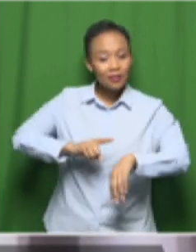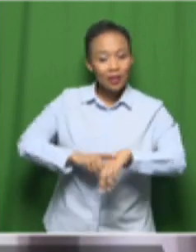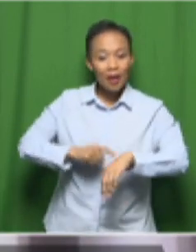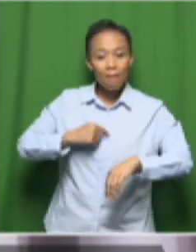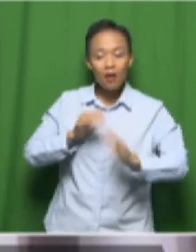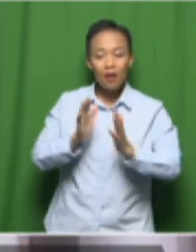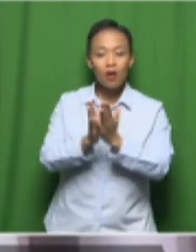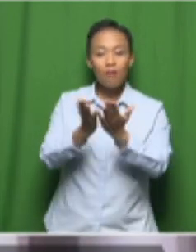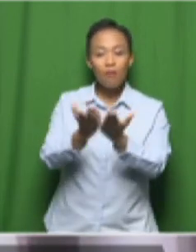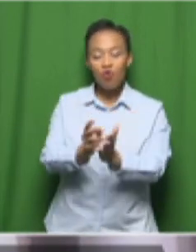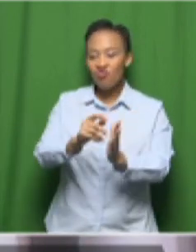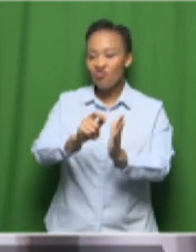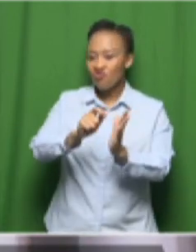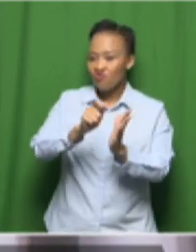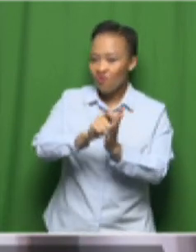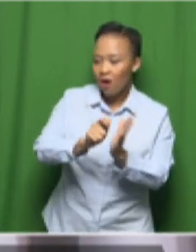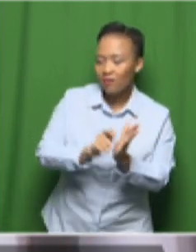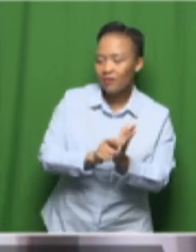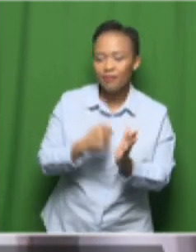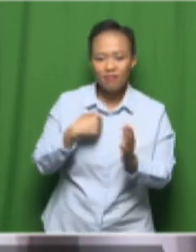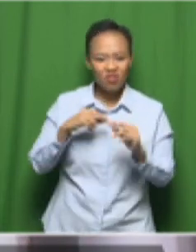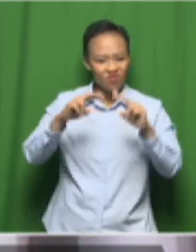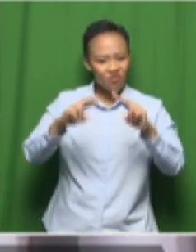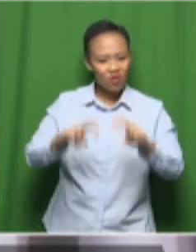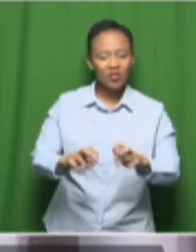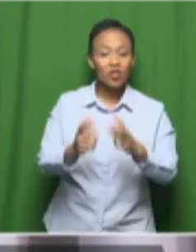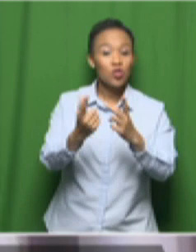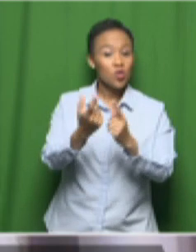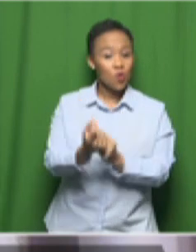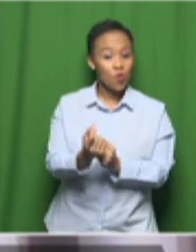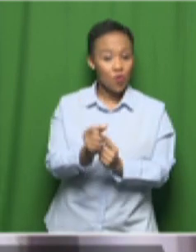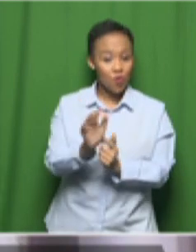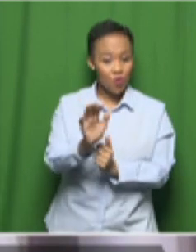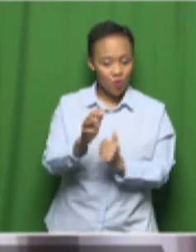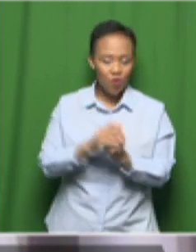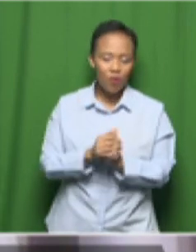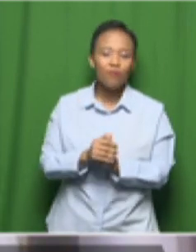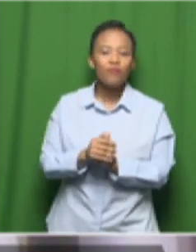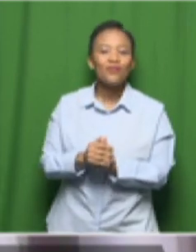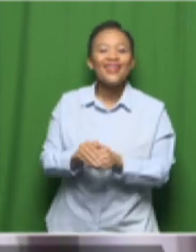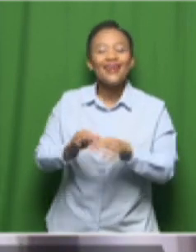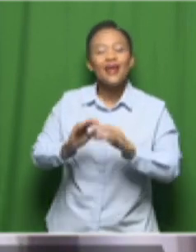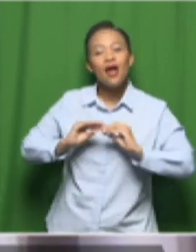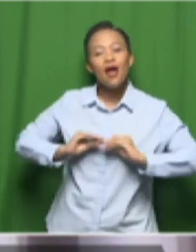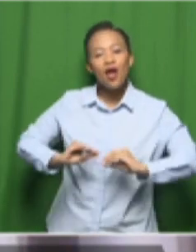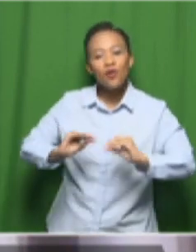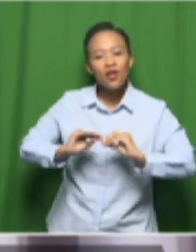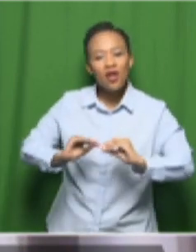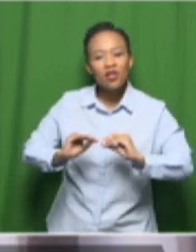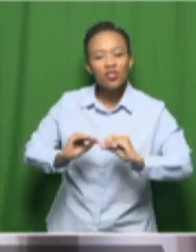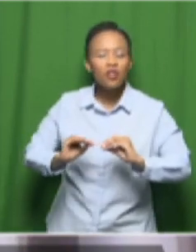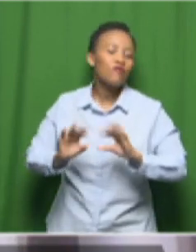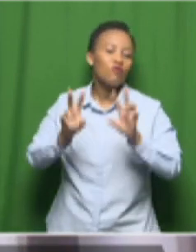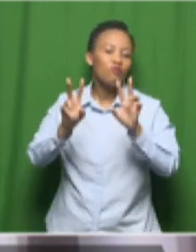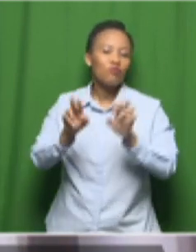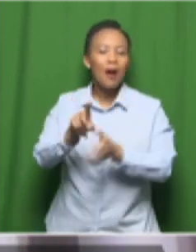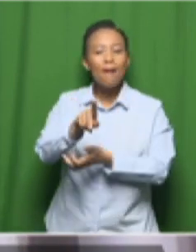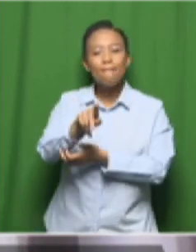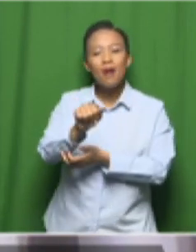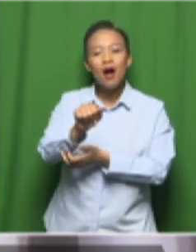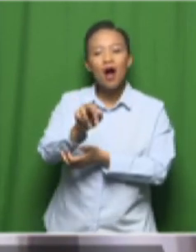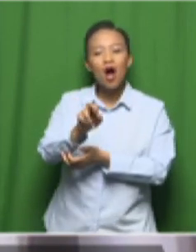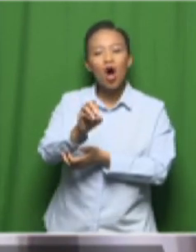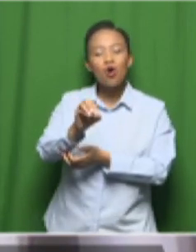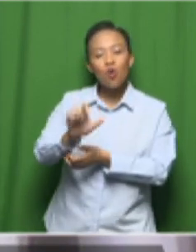and researching. Of course, most prominently is the education for the public on our parole system and